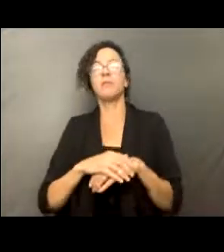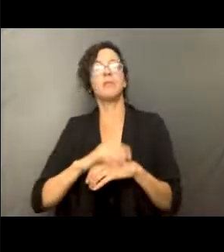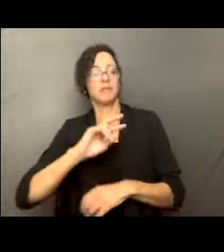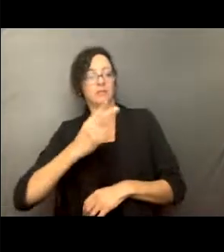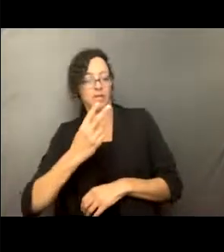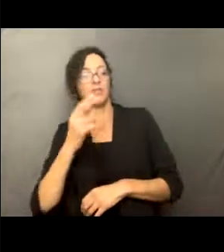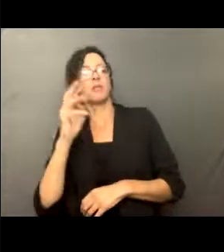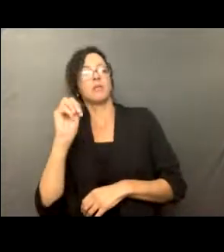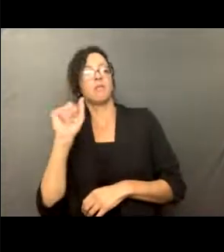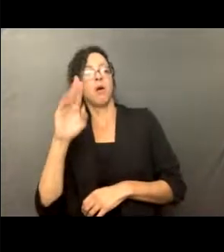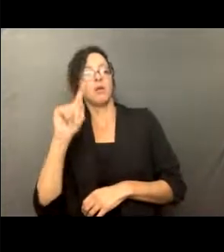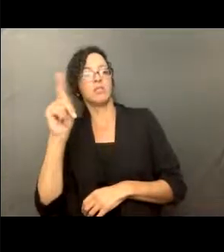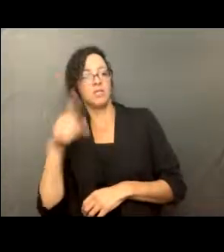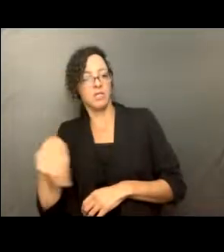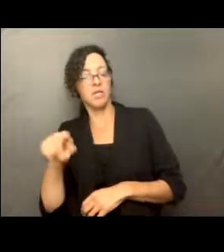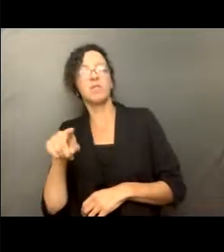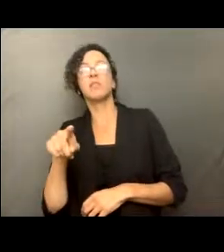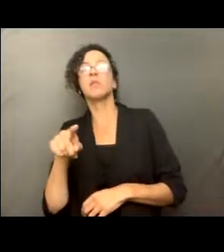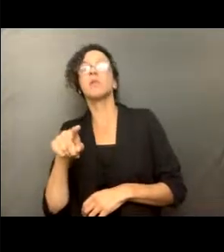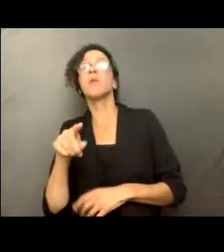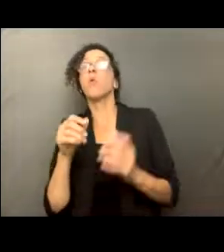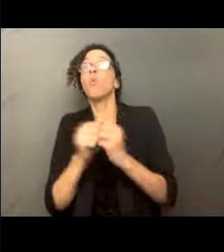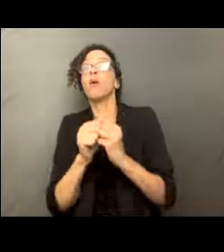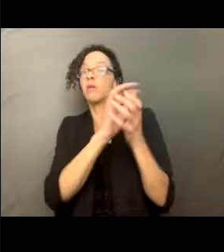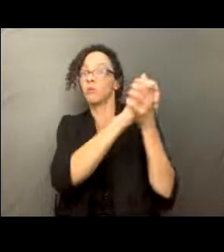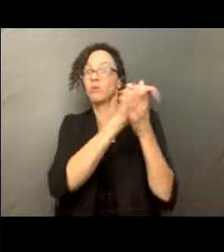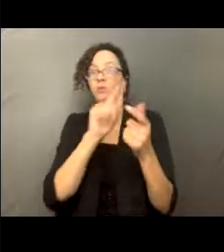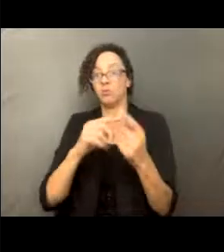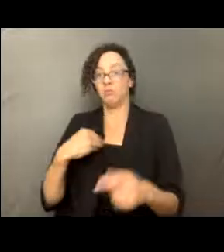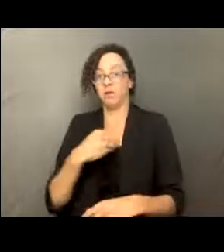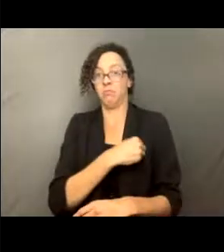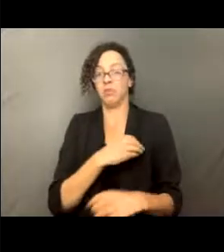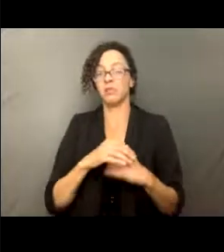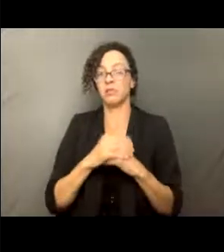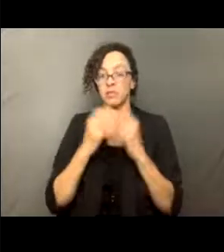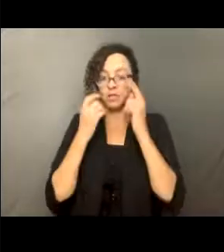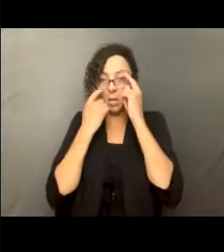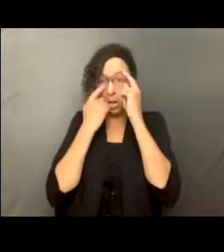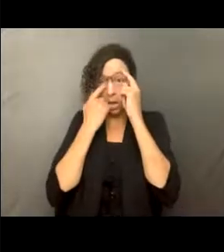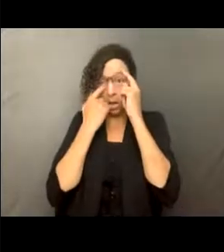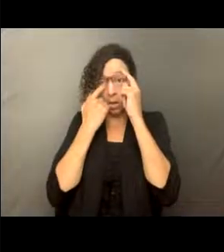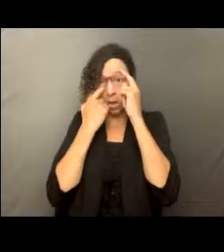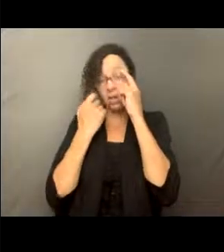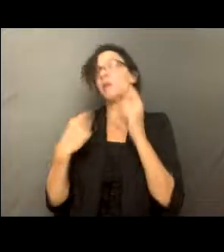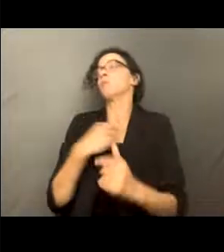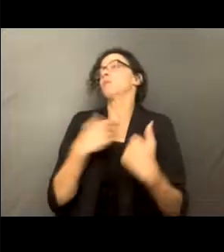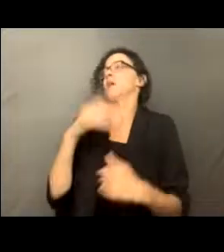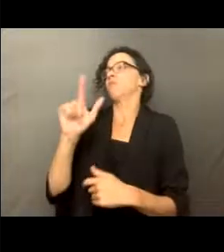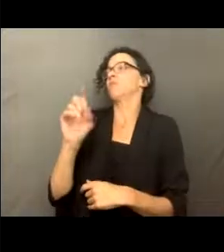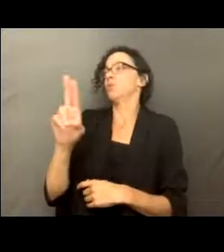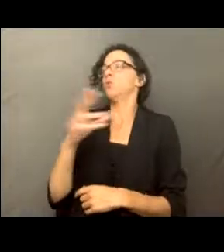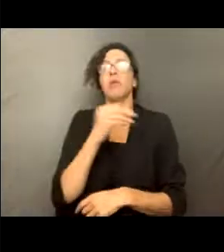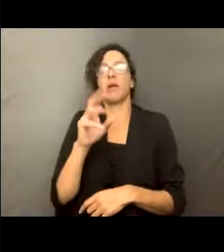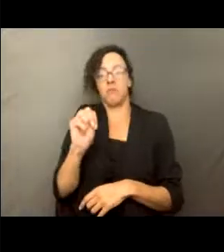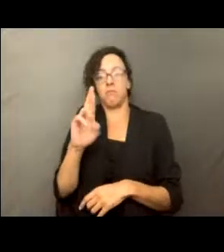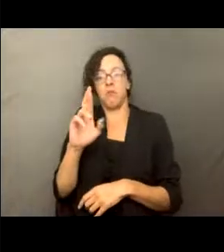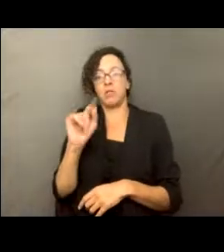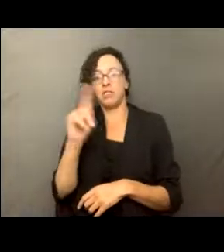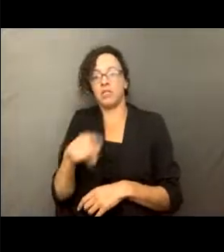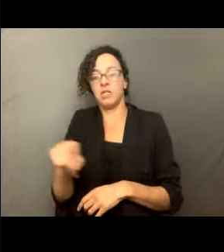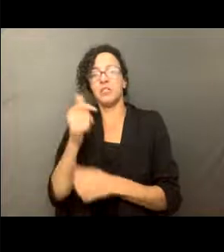congratulations to the members. So we have Lou and Martinez. All those in favor? Aye.